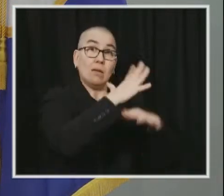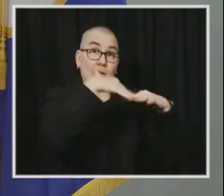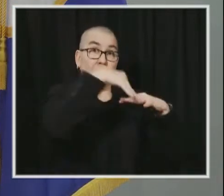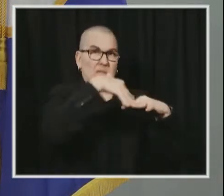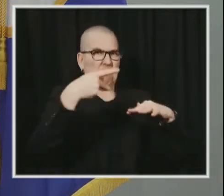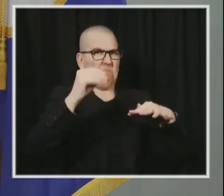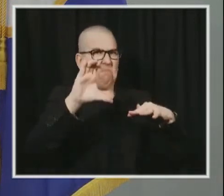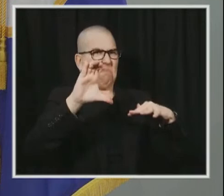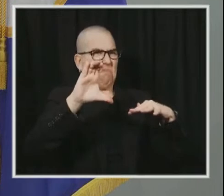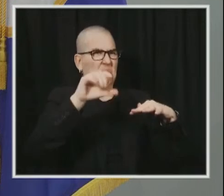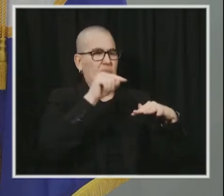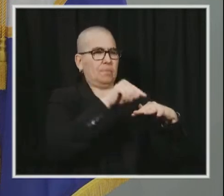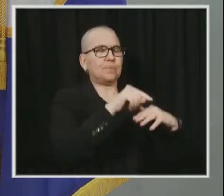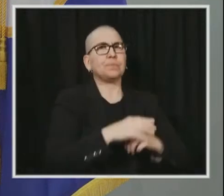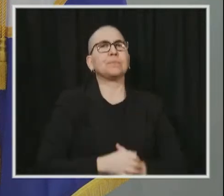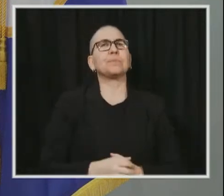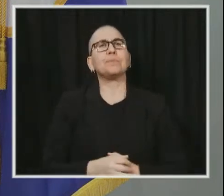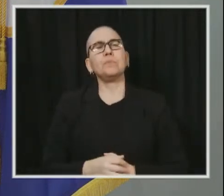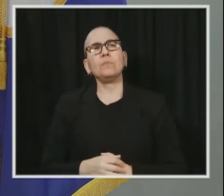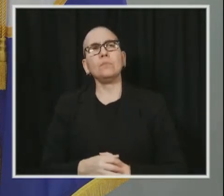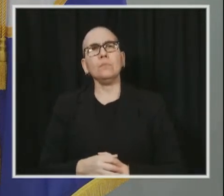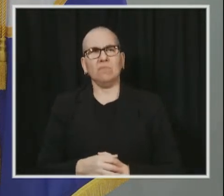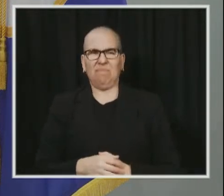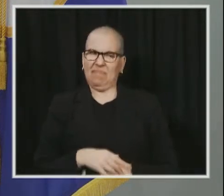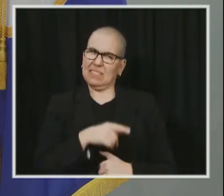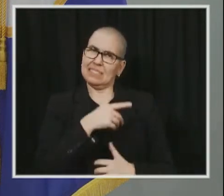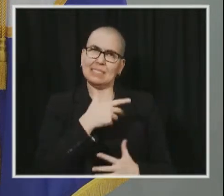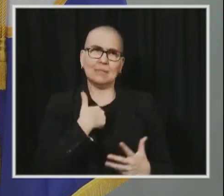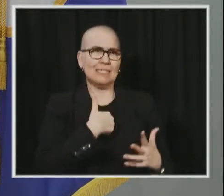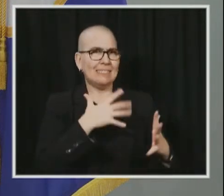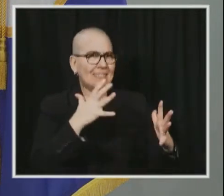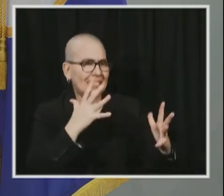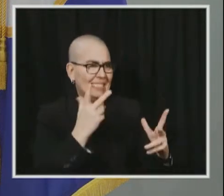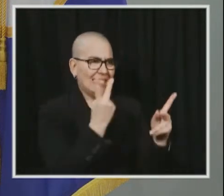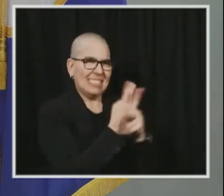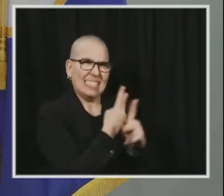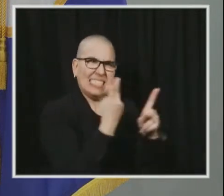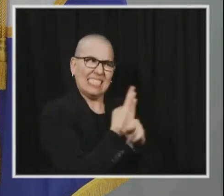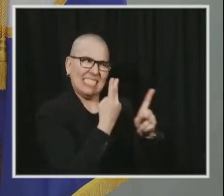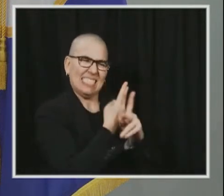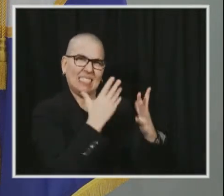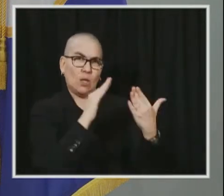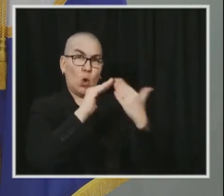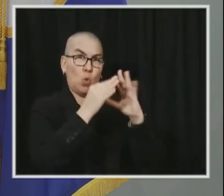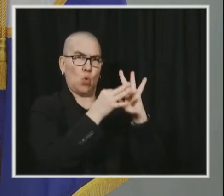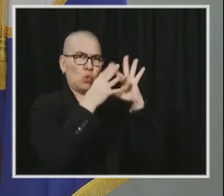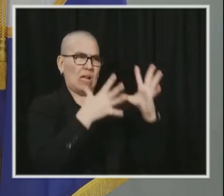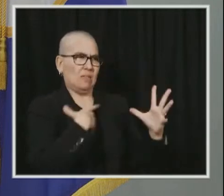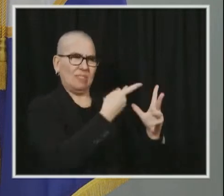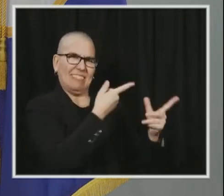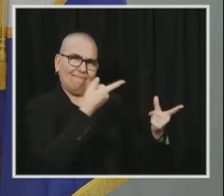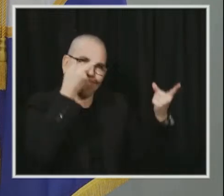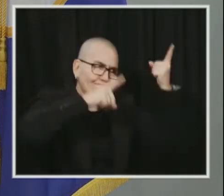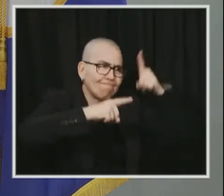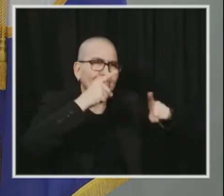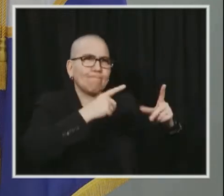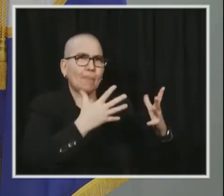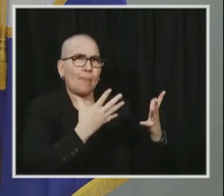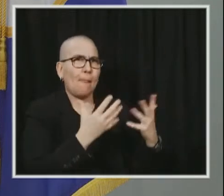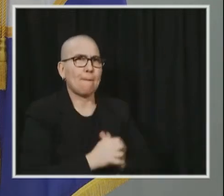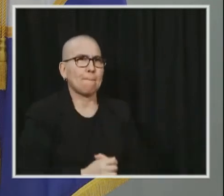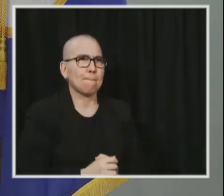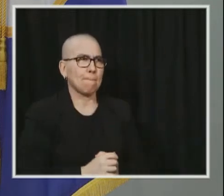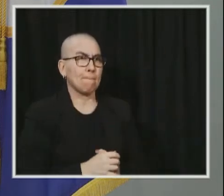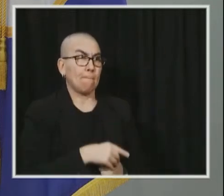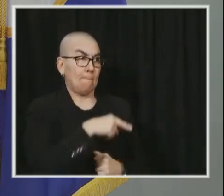the expansive on-the-ground work of our COVID-19 community coordinators. In addition to being a reliable source